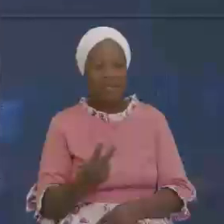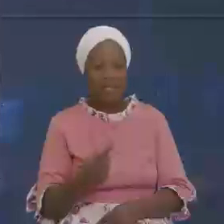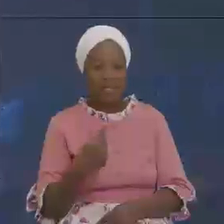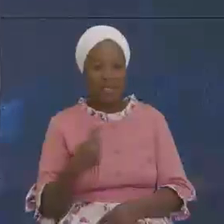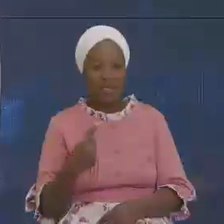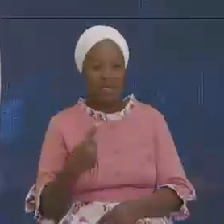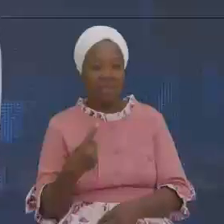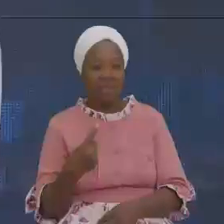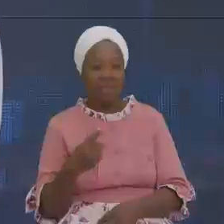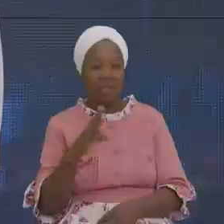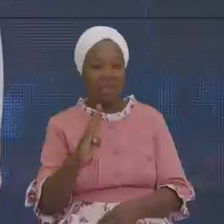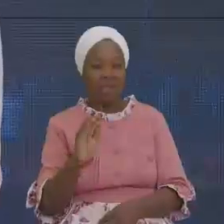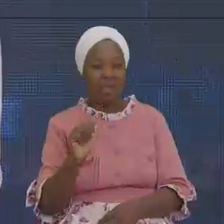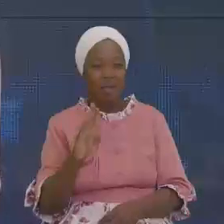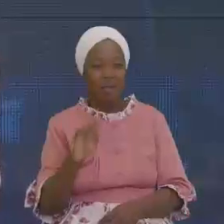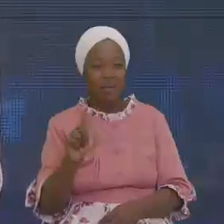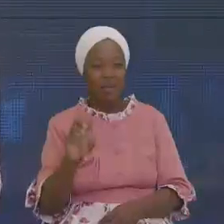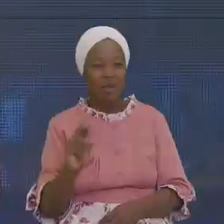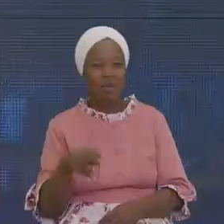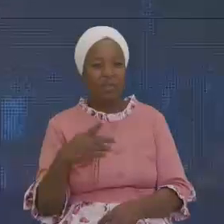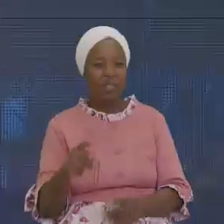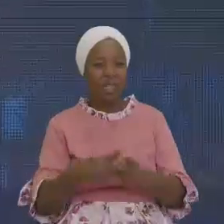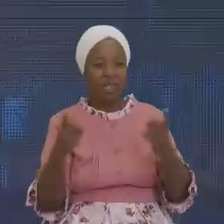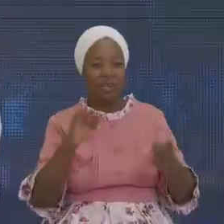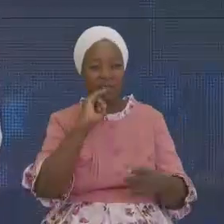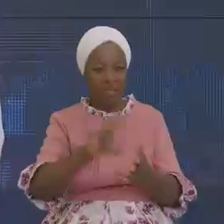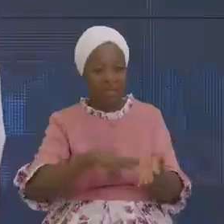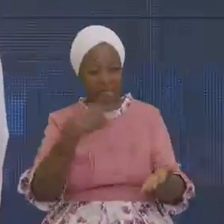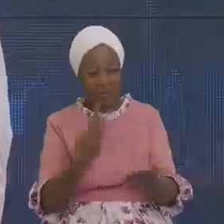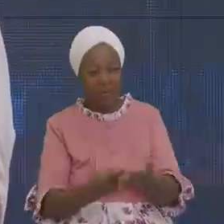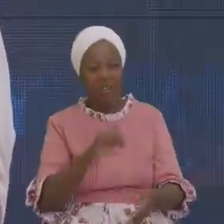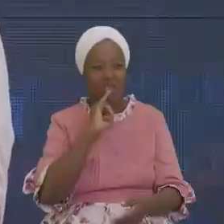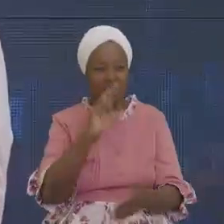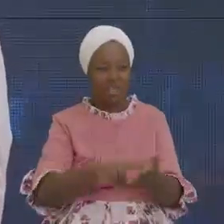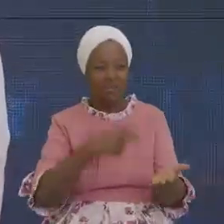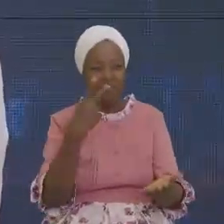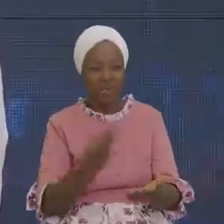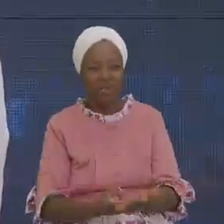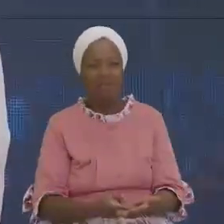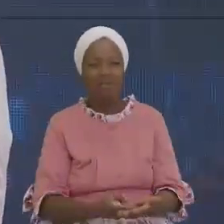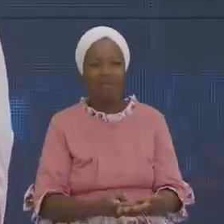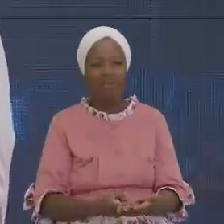saying, Babylon the great is falling, is falling,